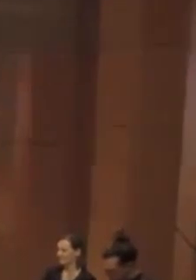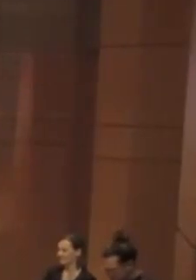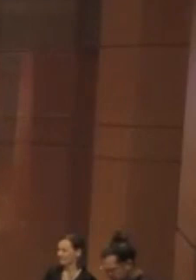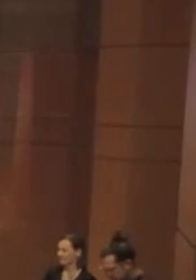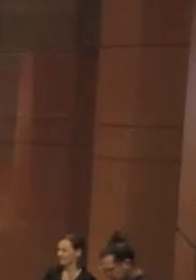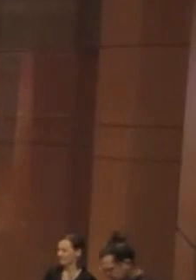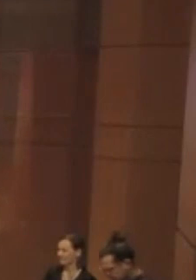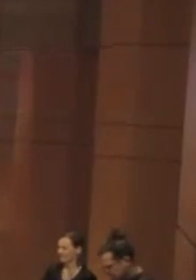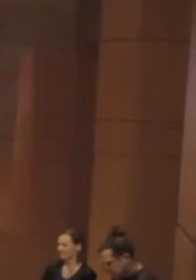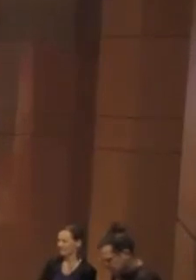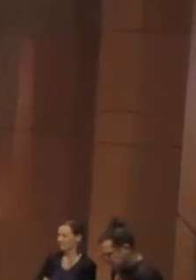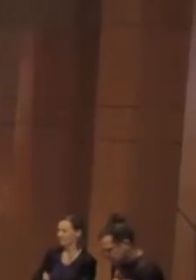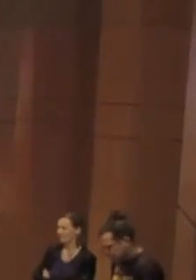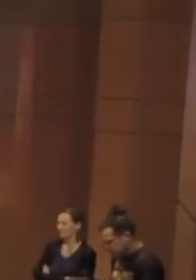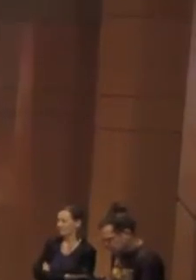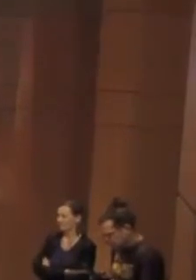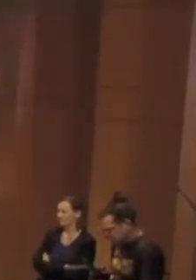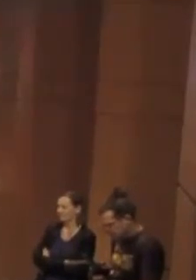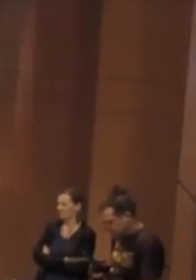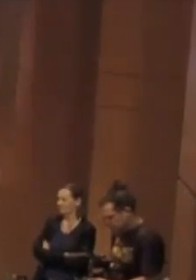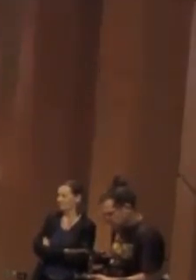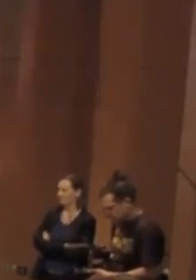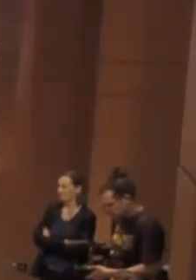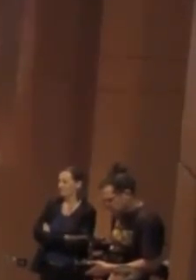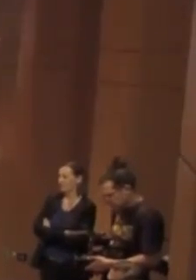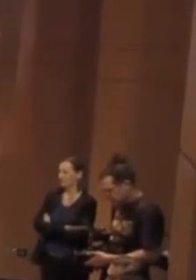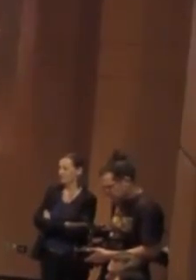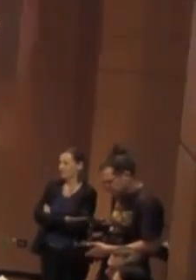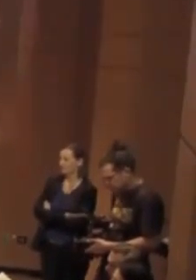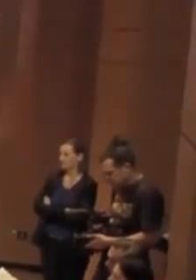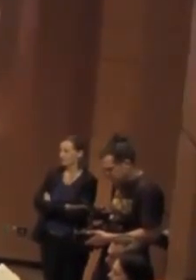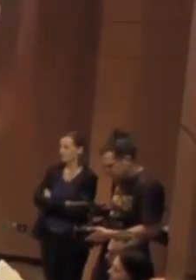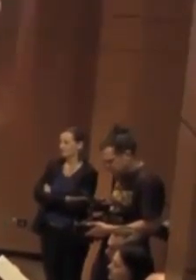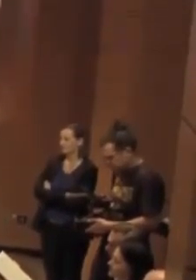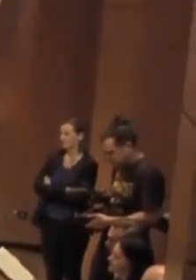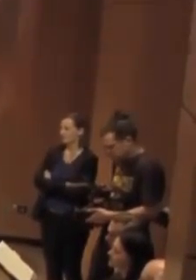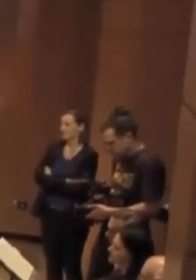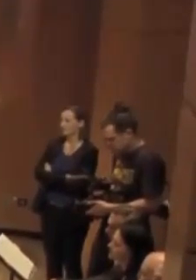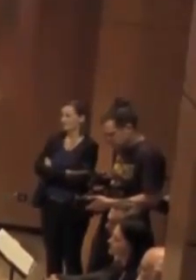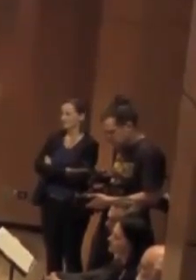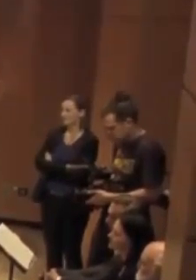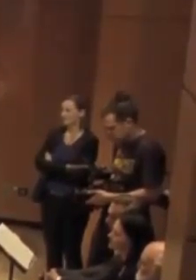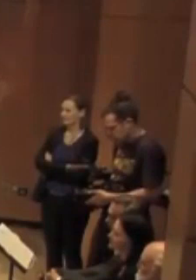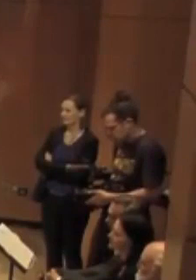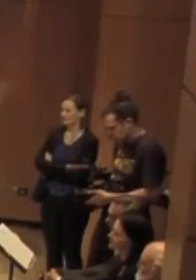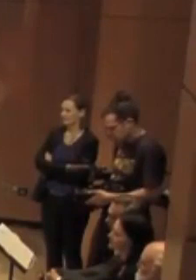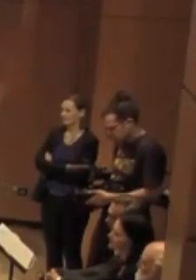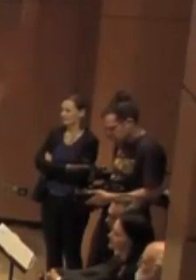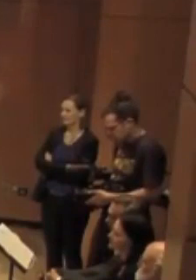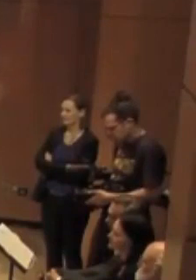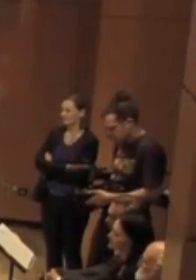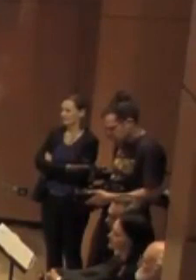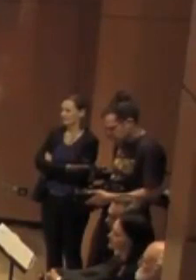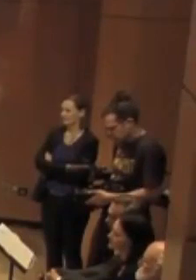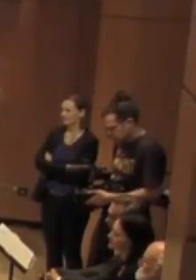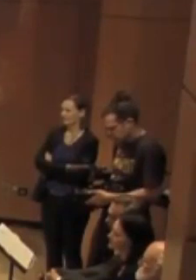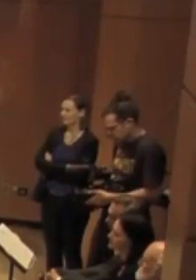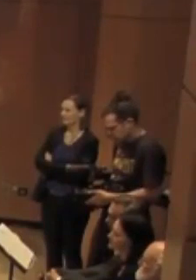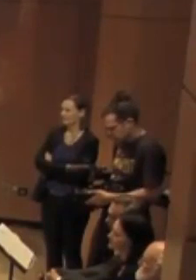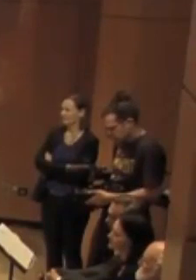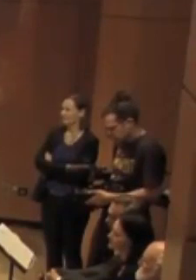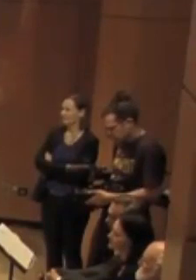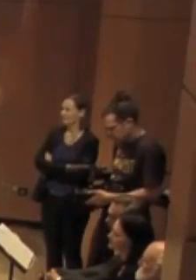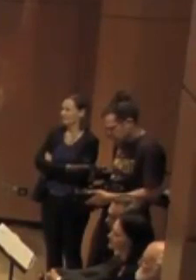certainly takes on a whole another resonance for me and um